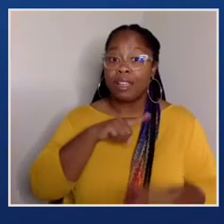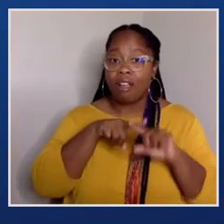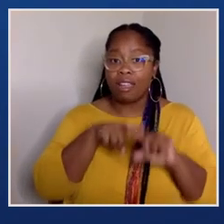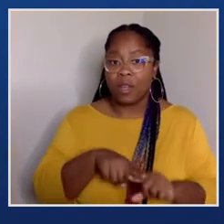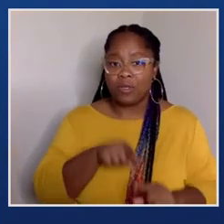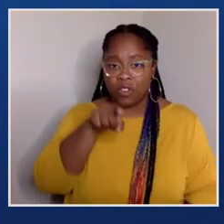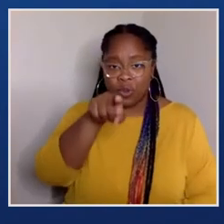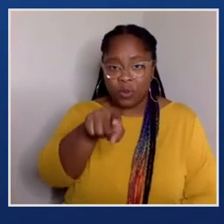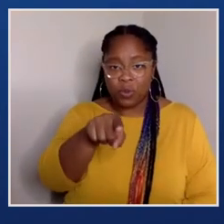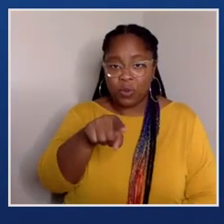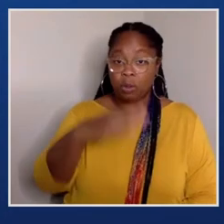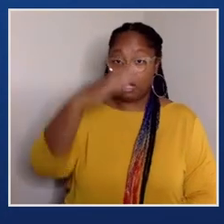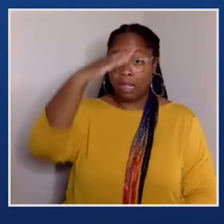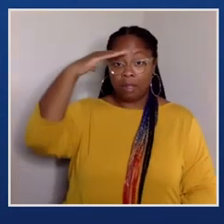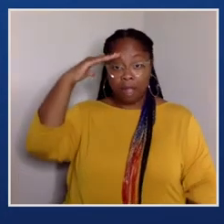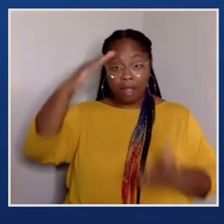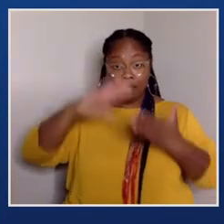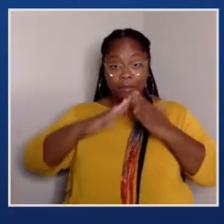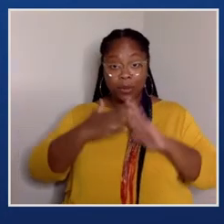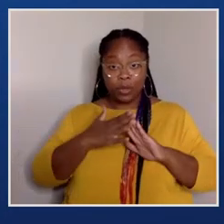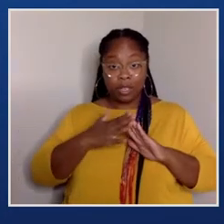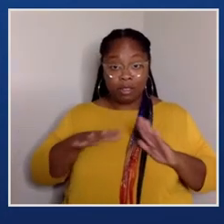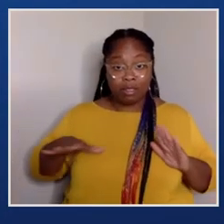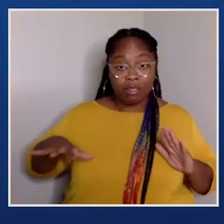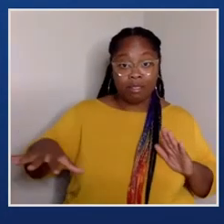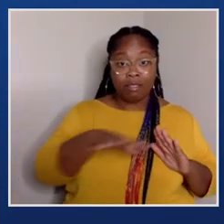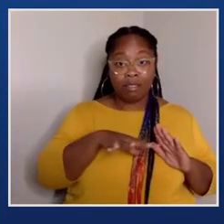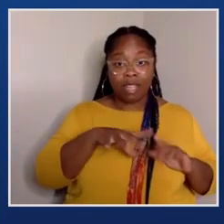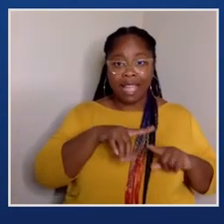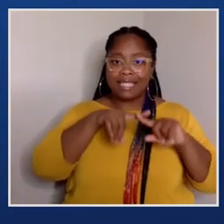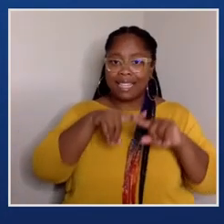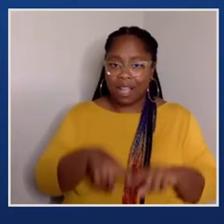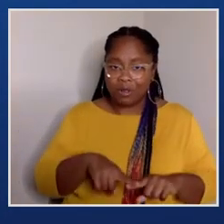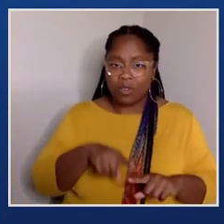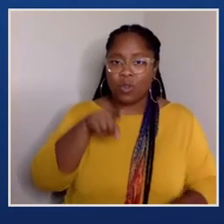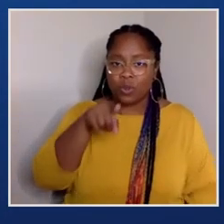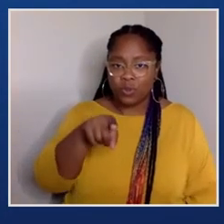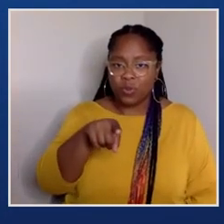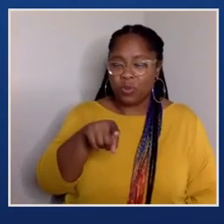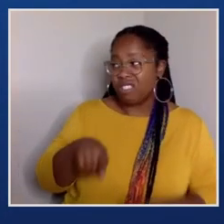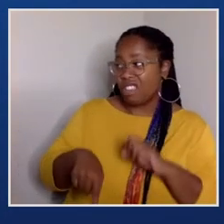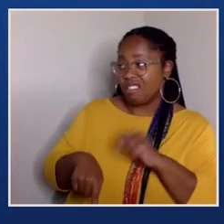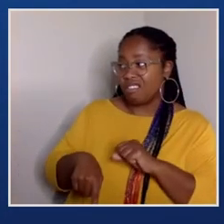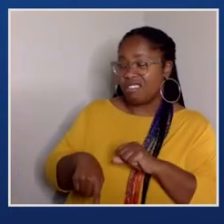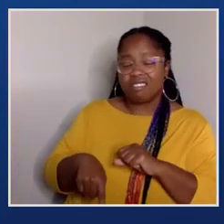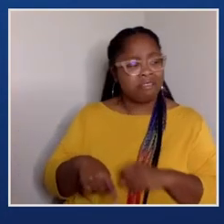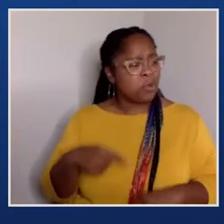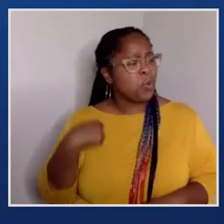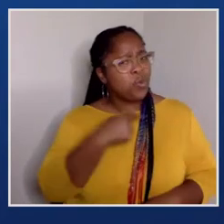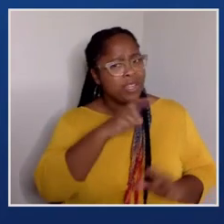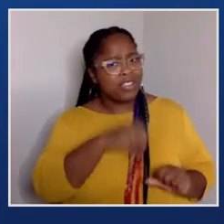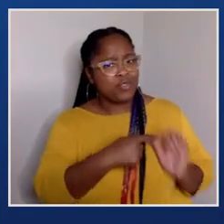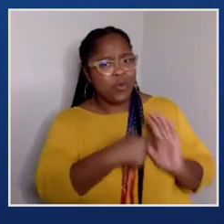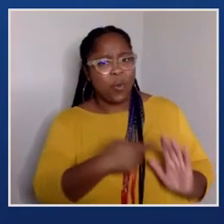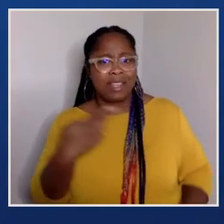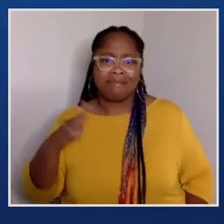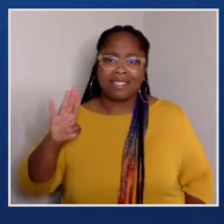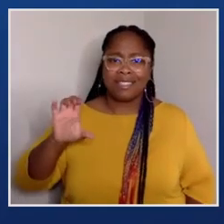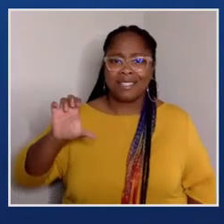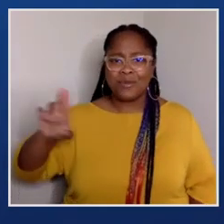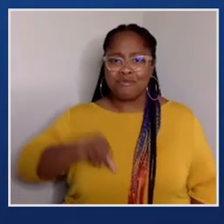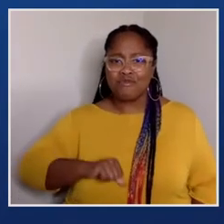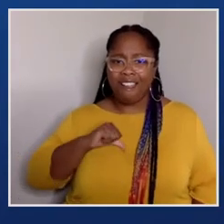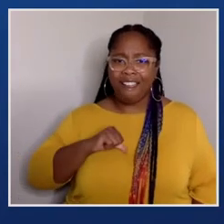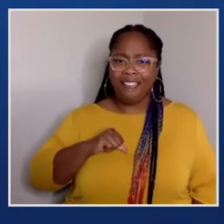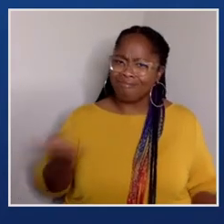Yes. The Black community, counting on you. Yes. Hey, and we can show our HBCU pride. Let's show up to